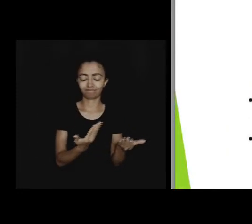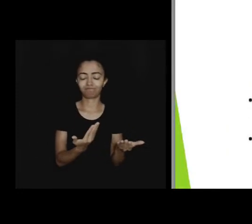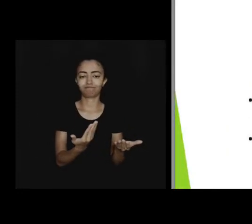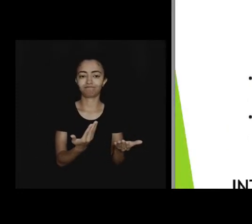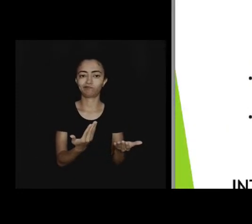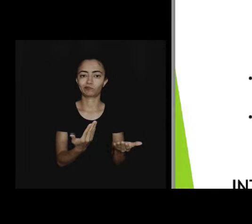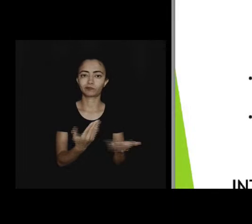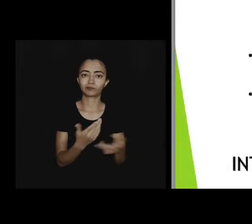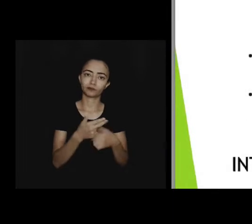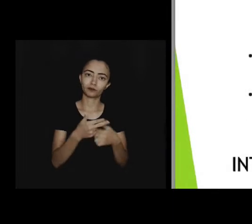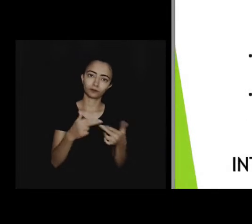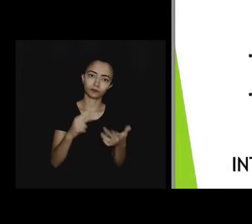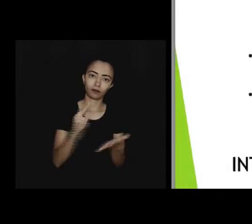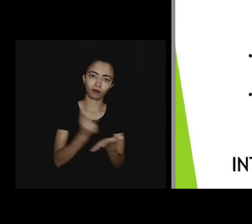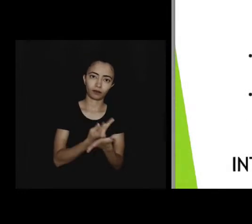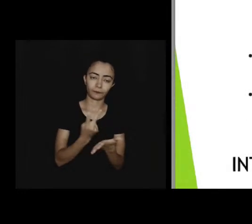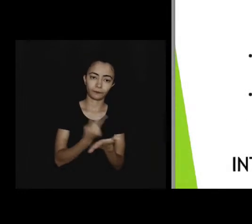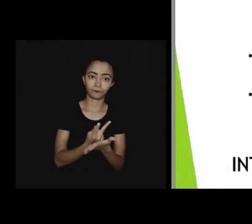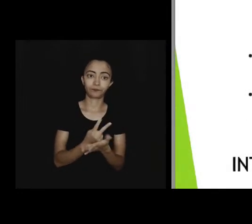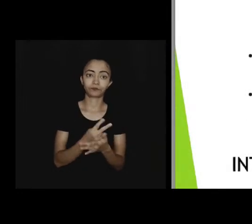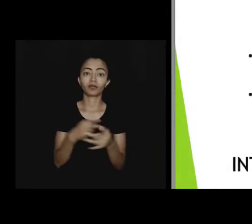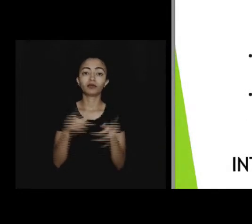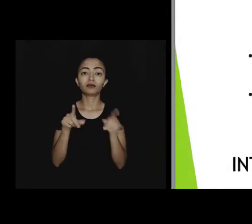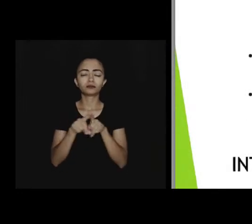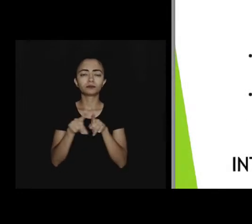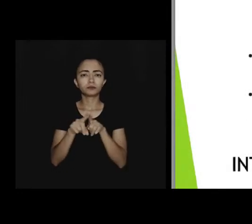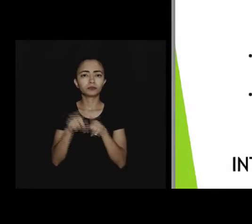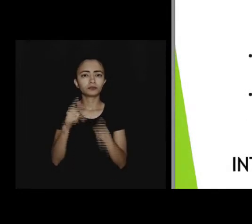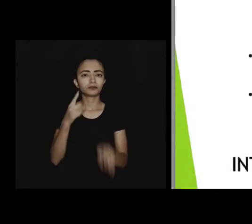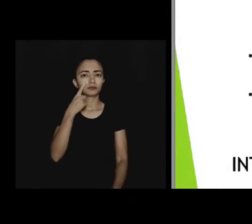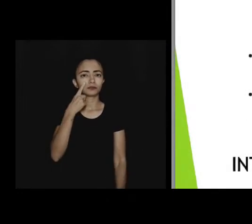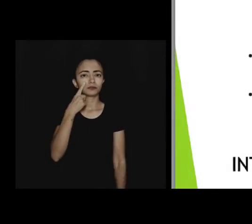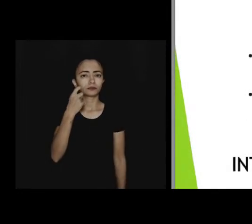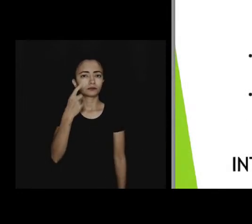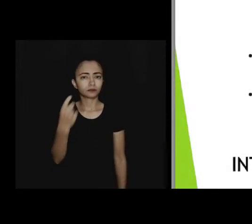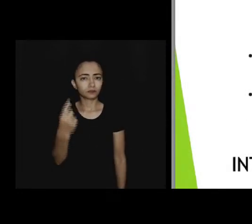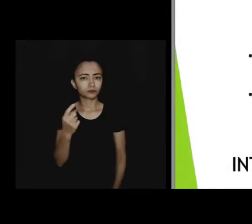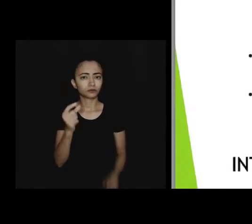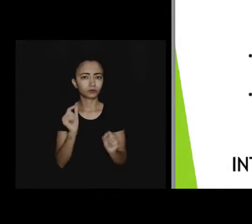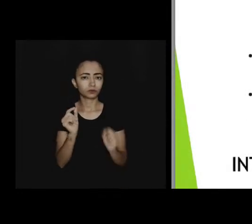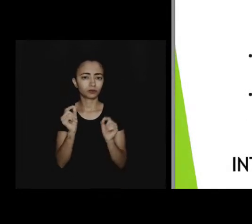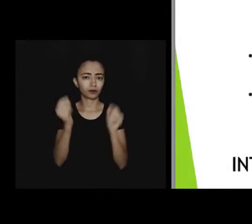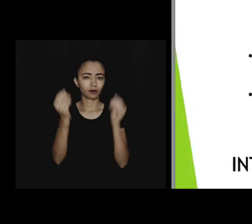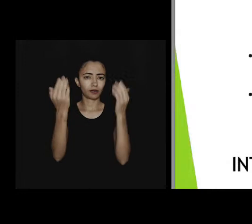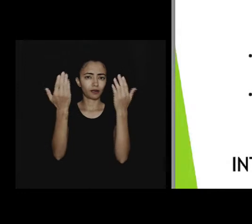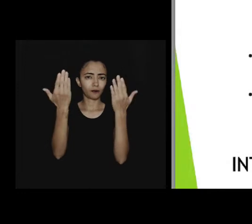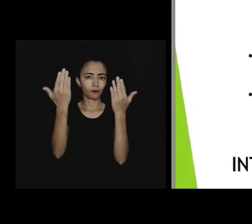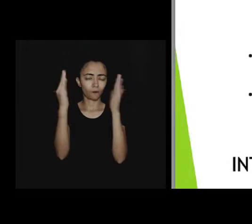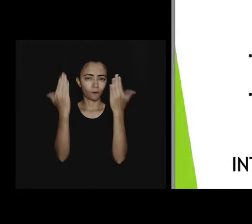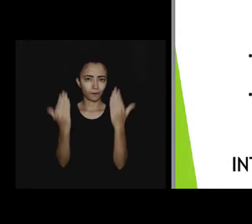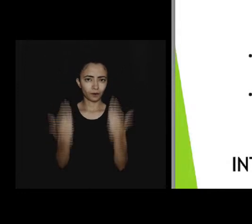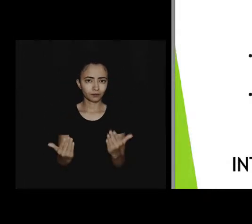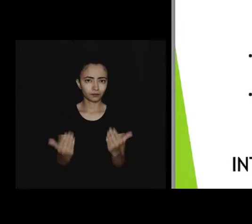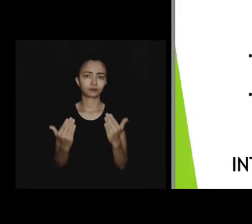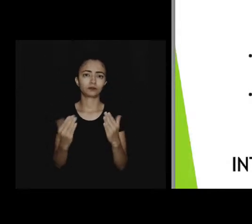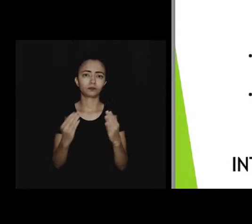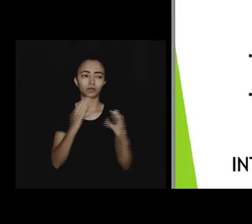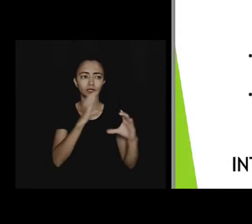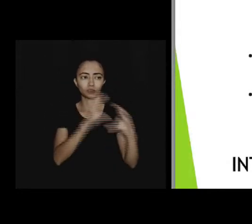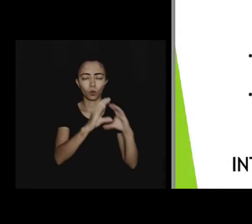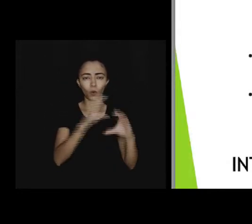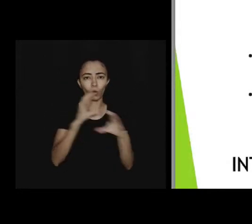health units, clinics. An important thing that is important, the comparison between